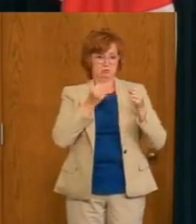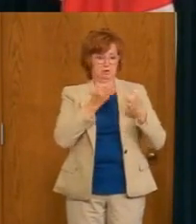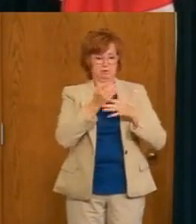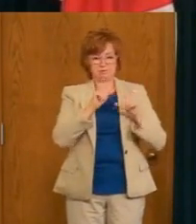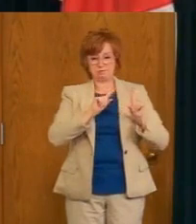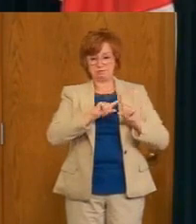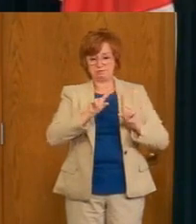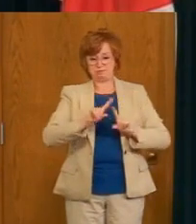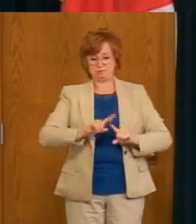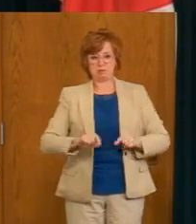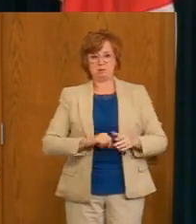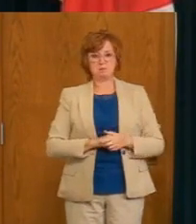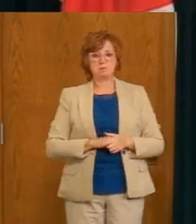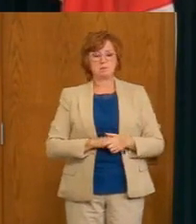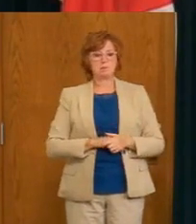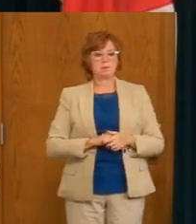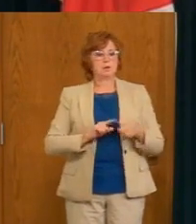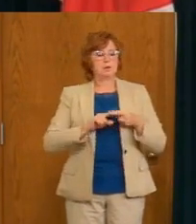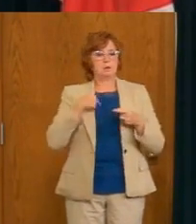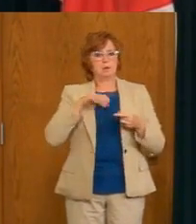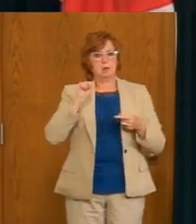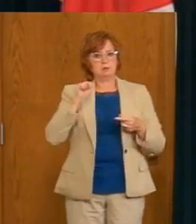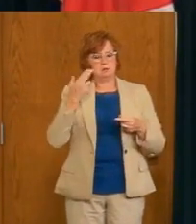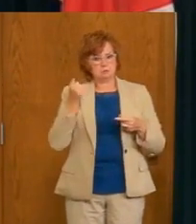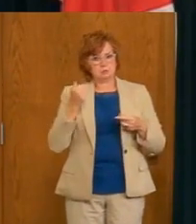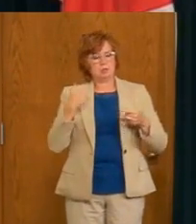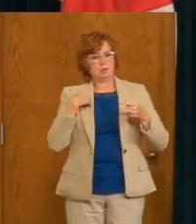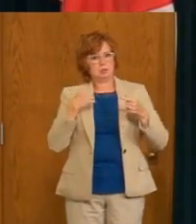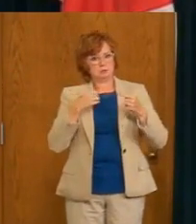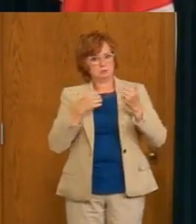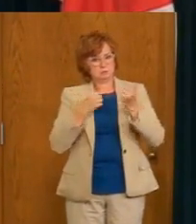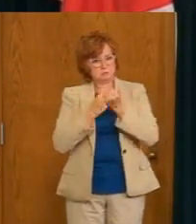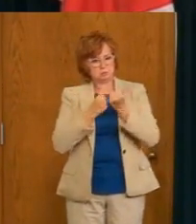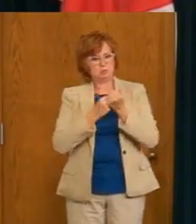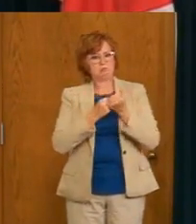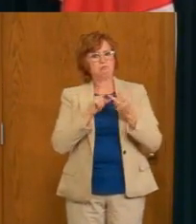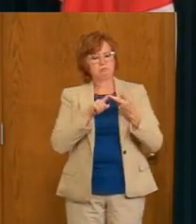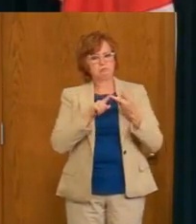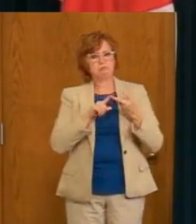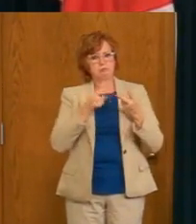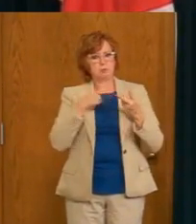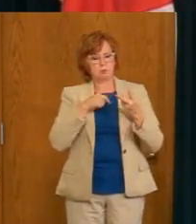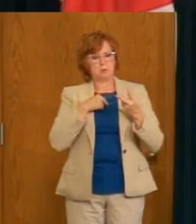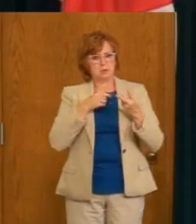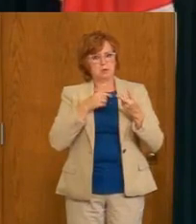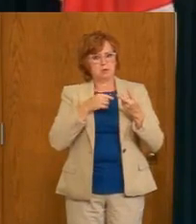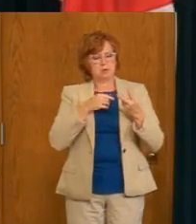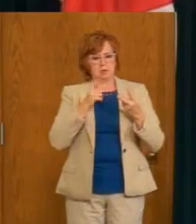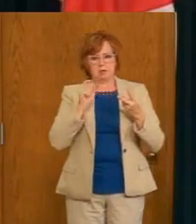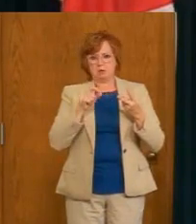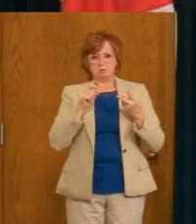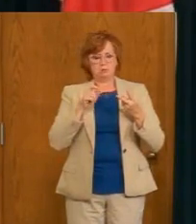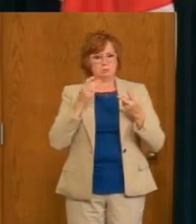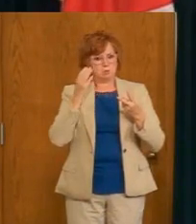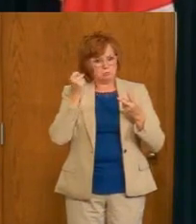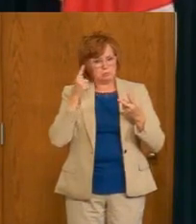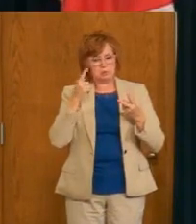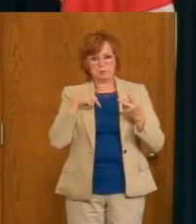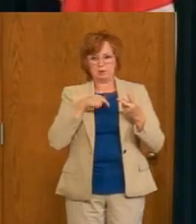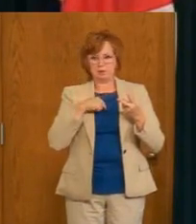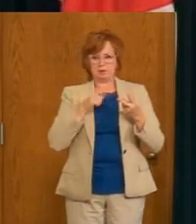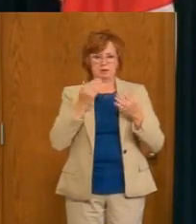to that one? Yeah, so, and again, there's some lag even on the numbers, because we have to remember that even last